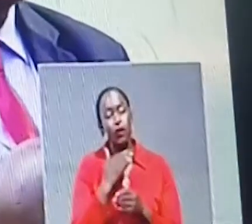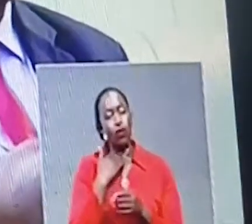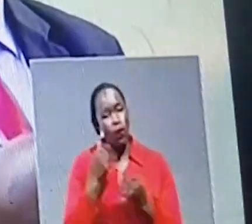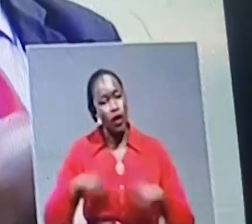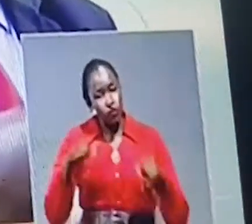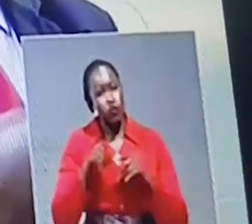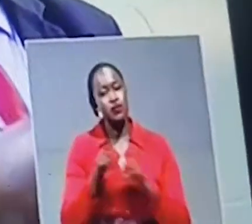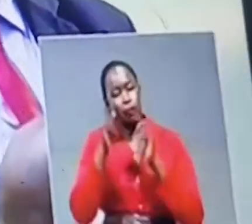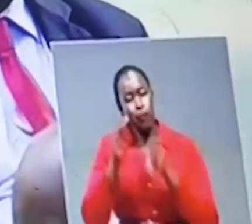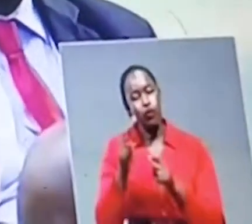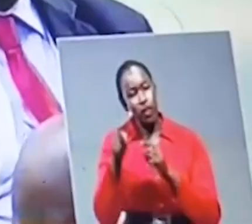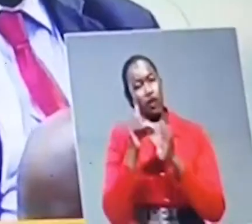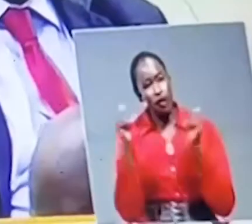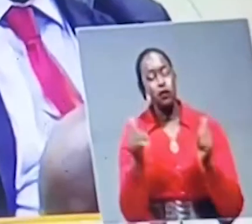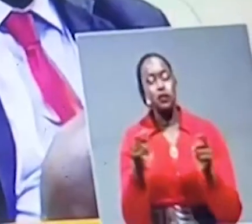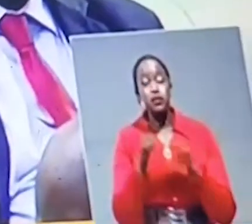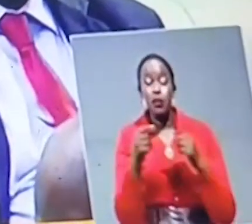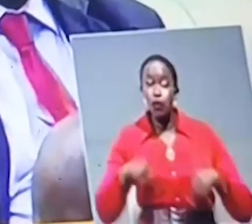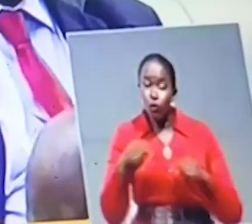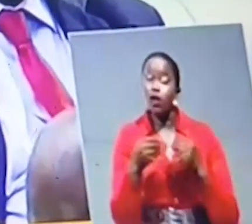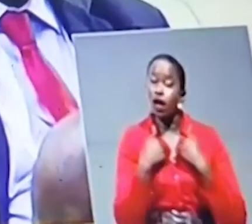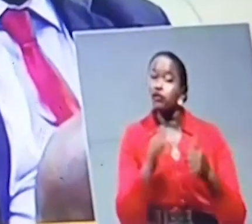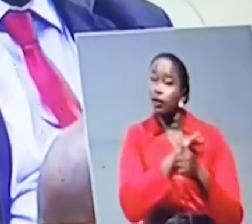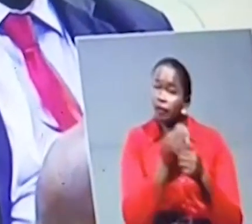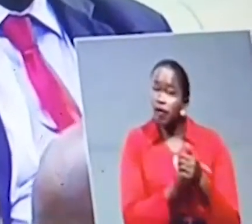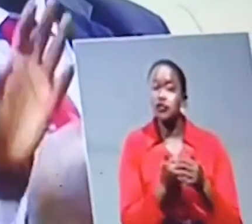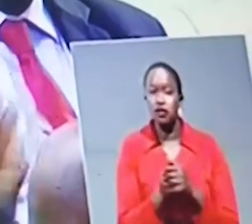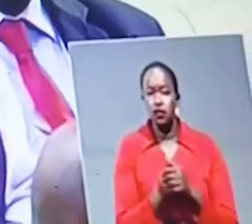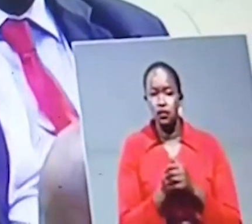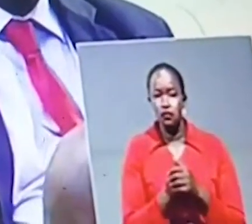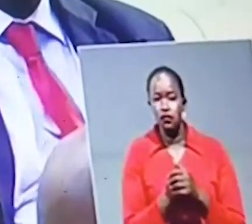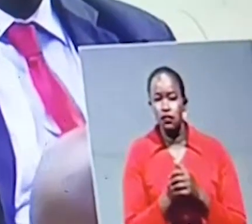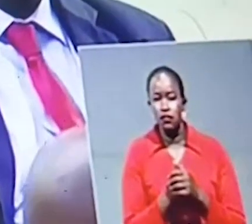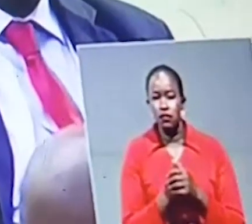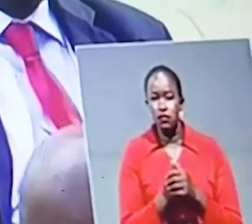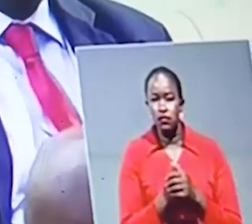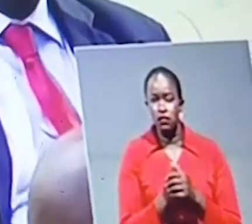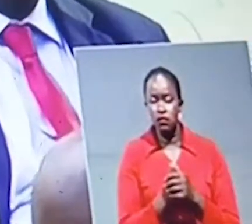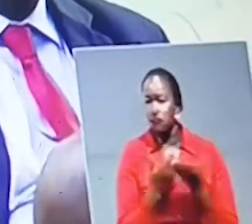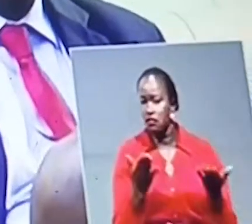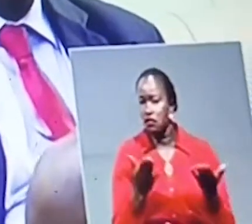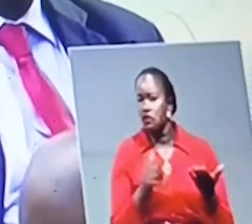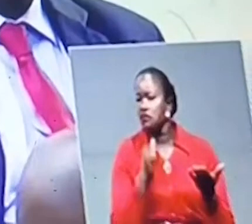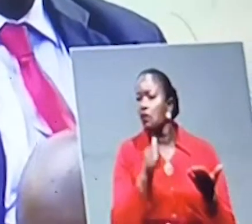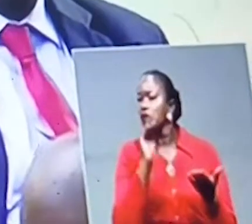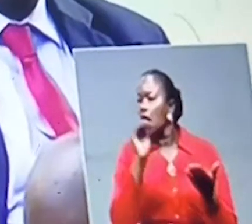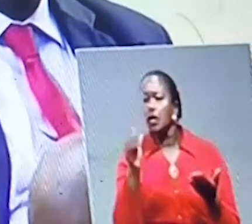that level? Because we also have the capacity to, no one has monopoly of